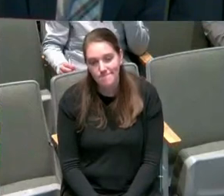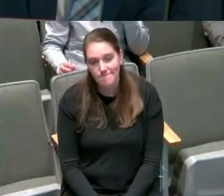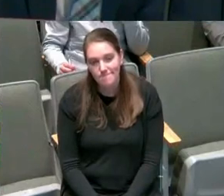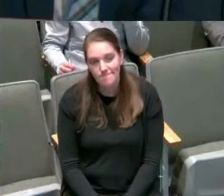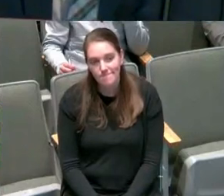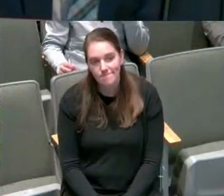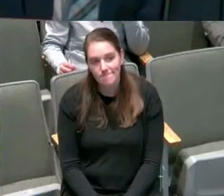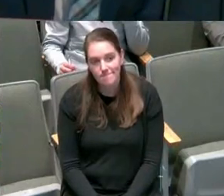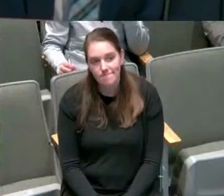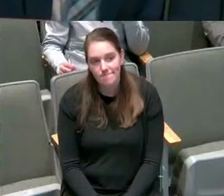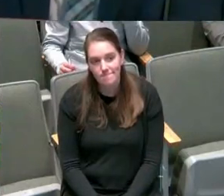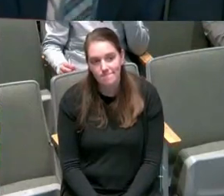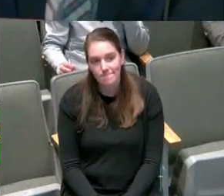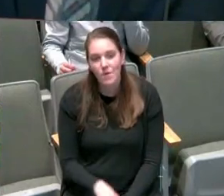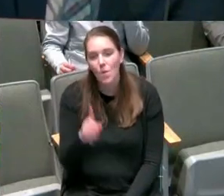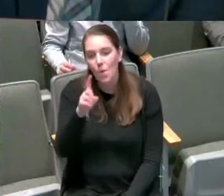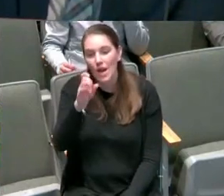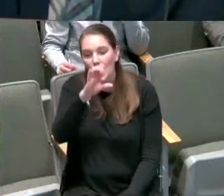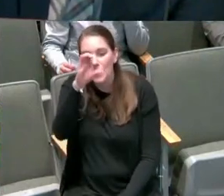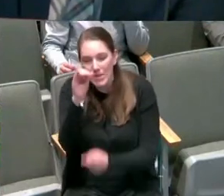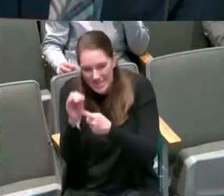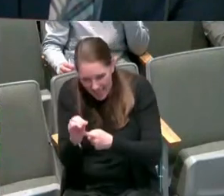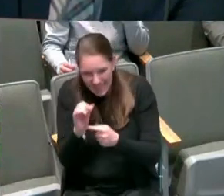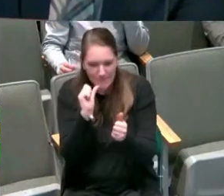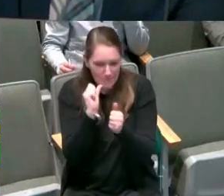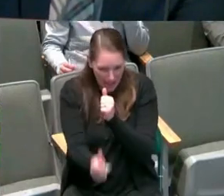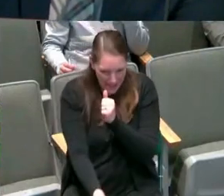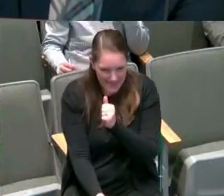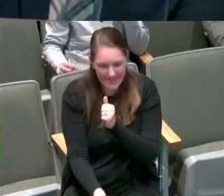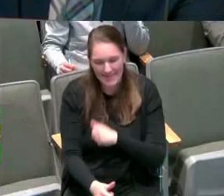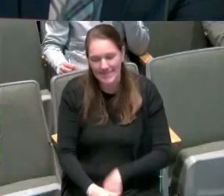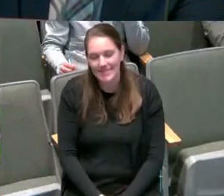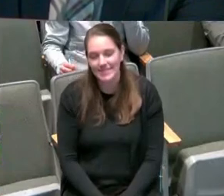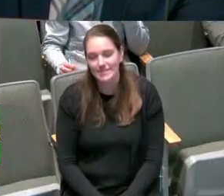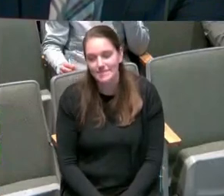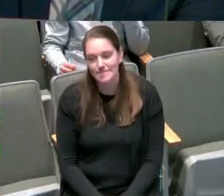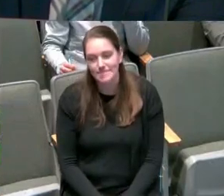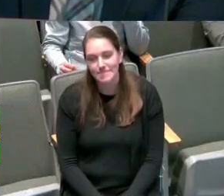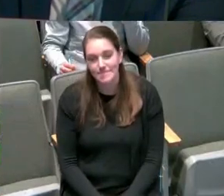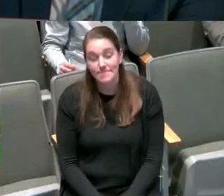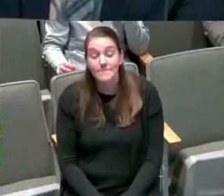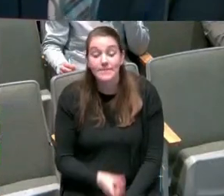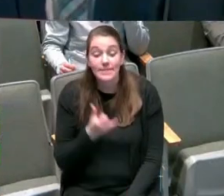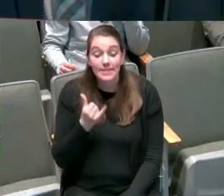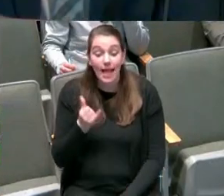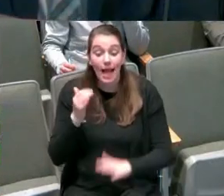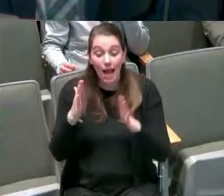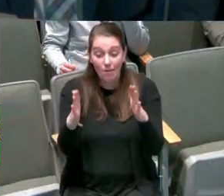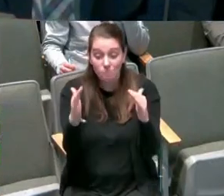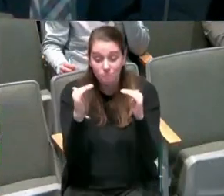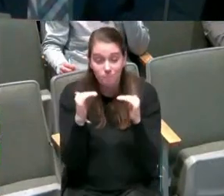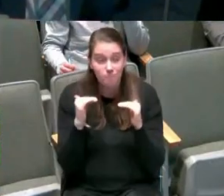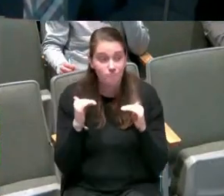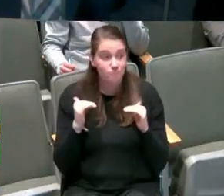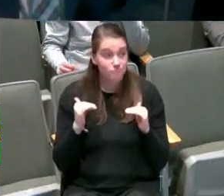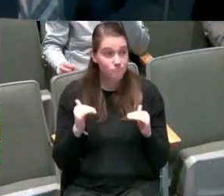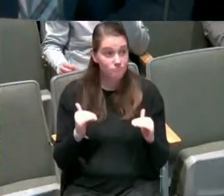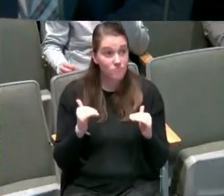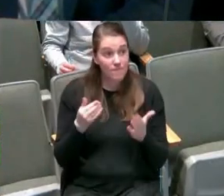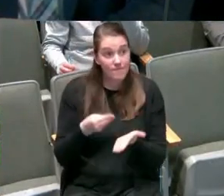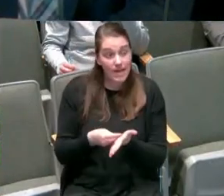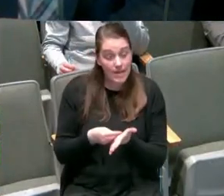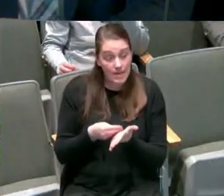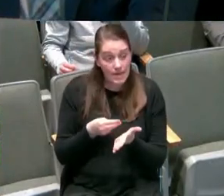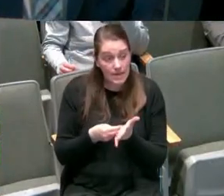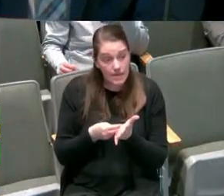oh unanimously I'm reminded all right so now we are moving into the financial